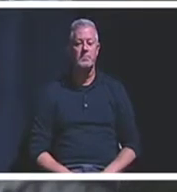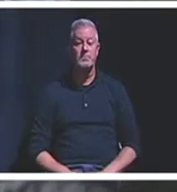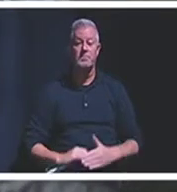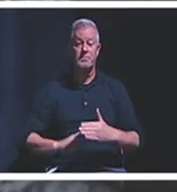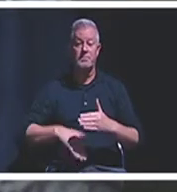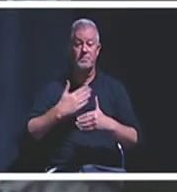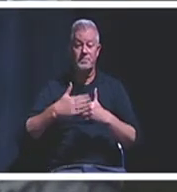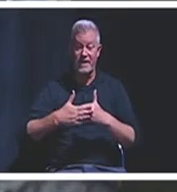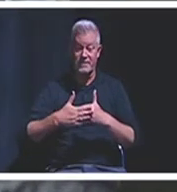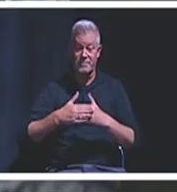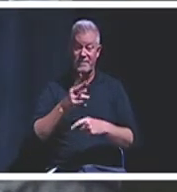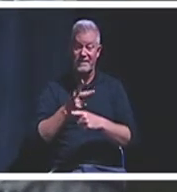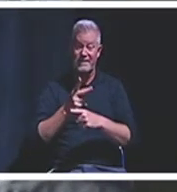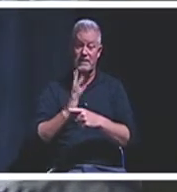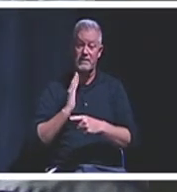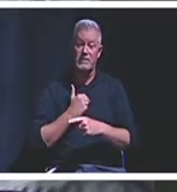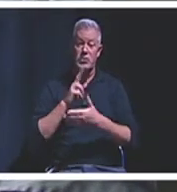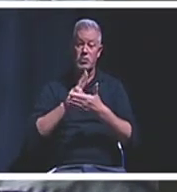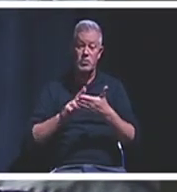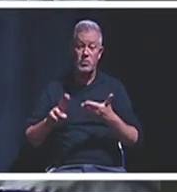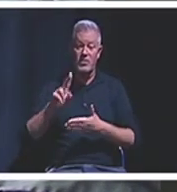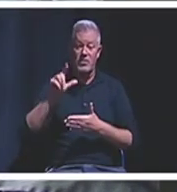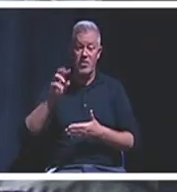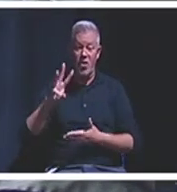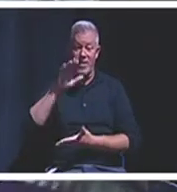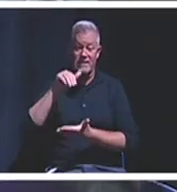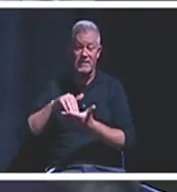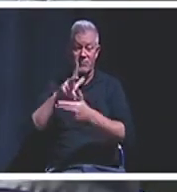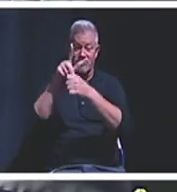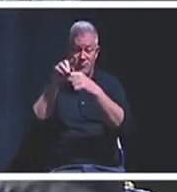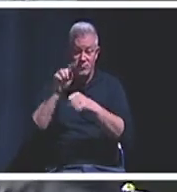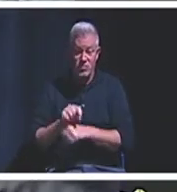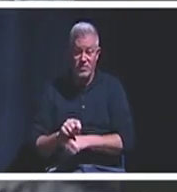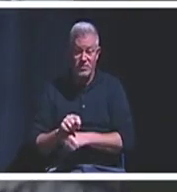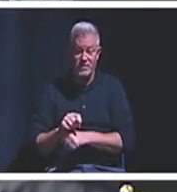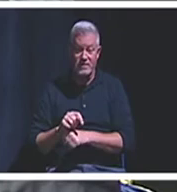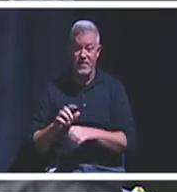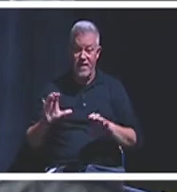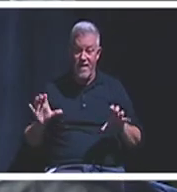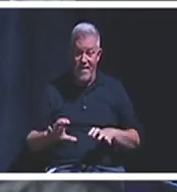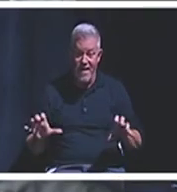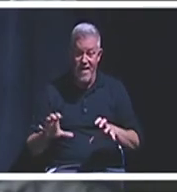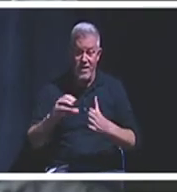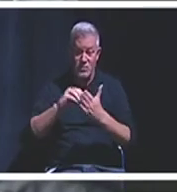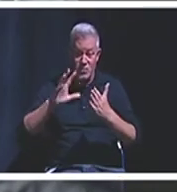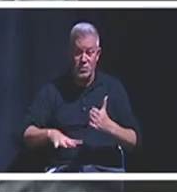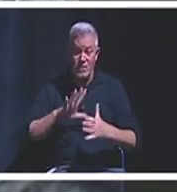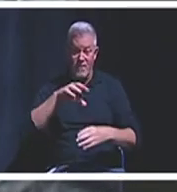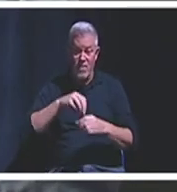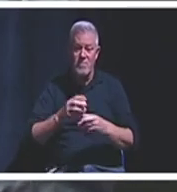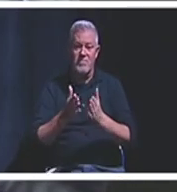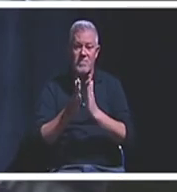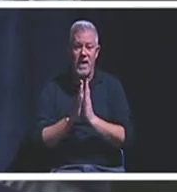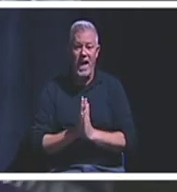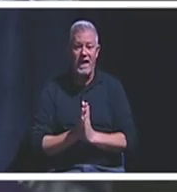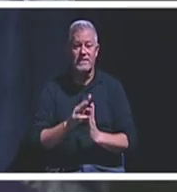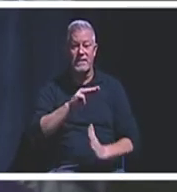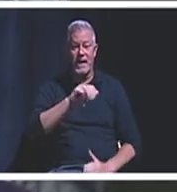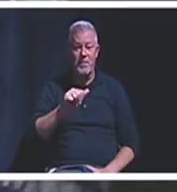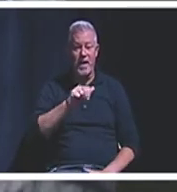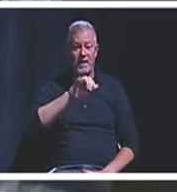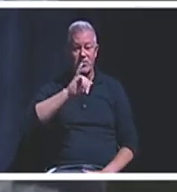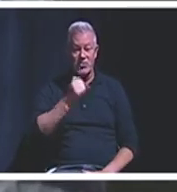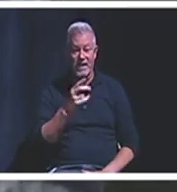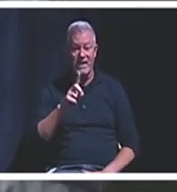Next, in keeping with our University and Law Center traditions of active student involvement, we ask the Master's and JD